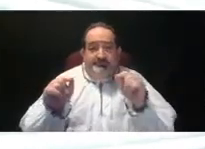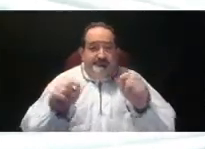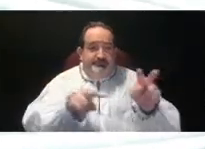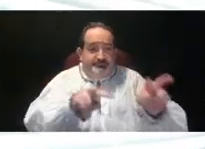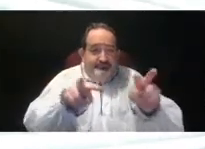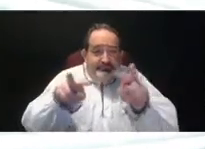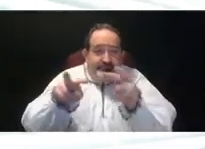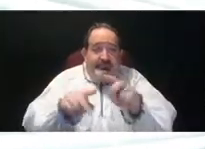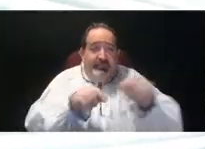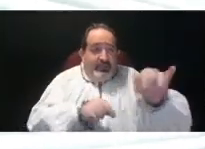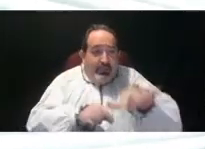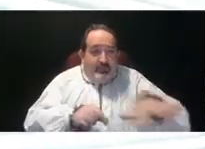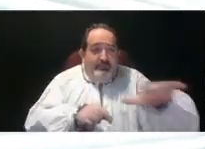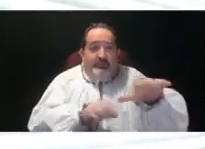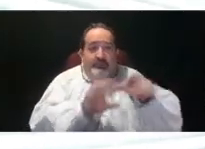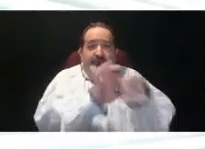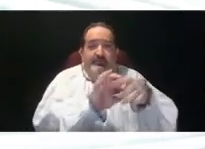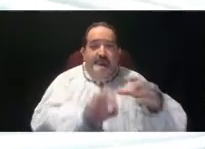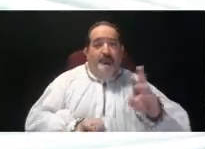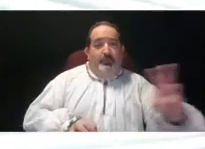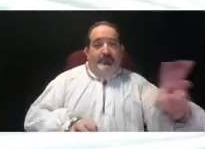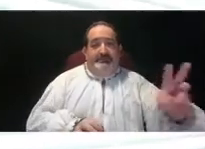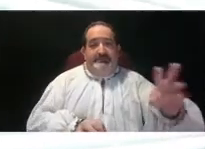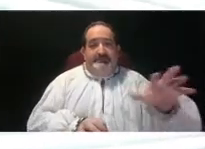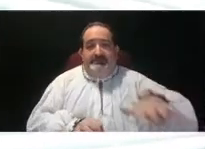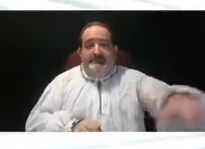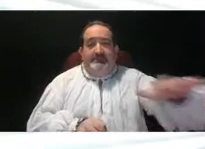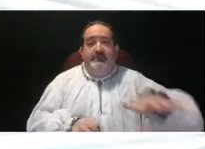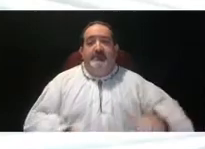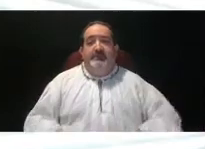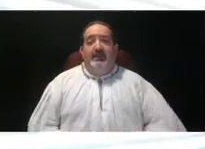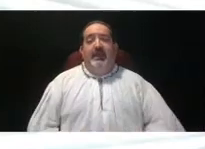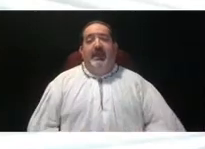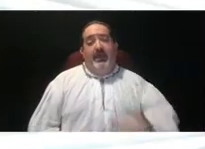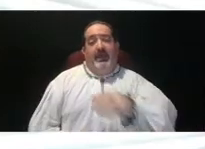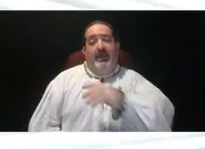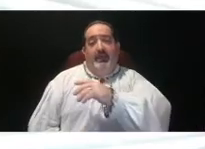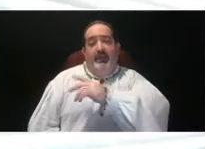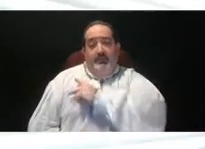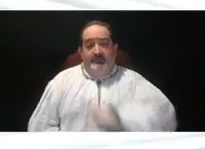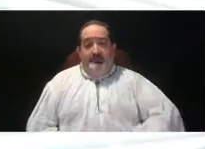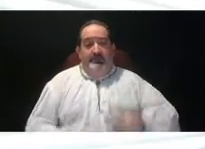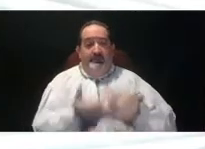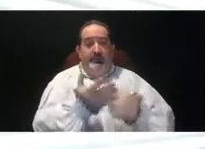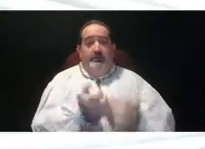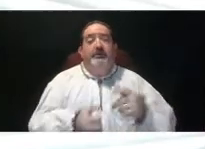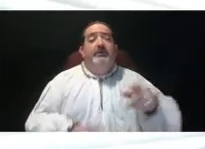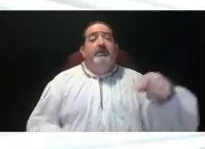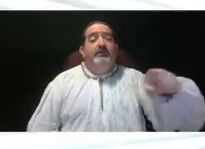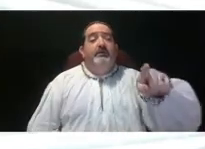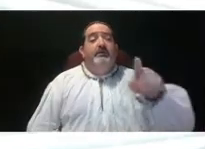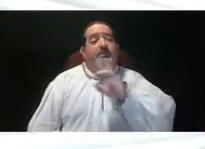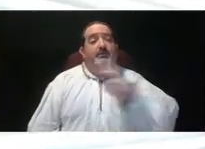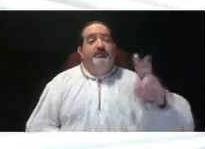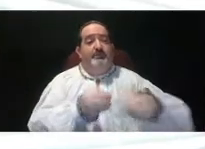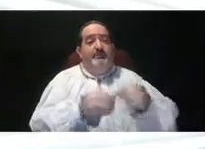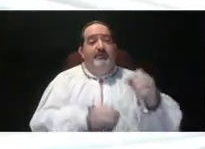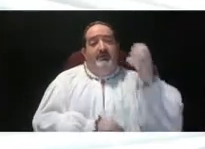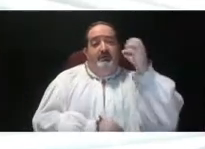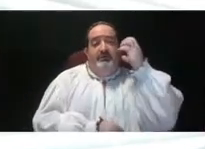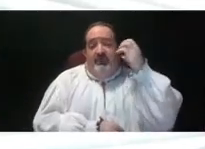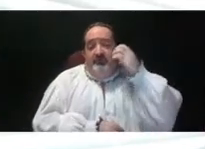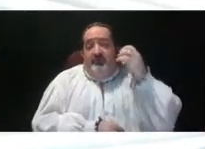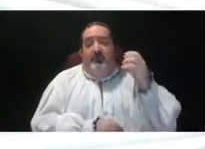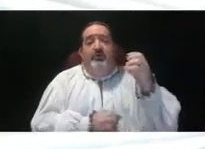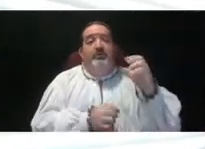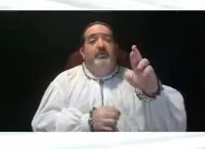out some territory in the West, and Your Majesty, if you could talk to the West about their cell phone reception, just